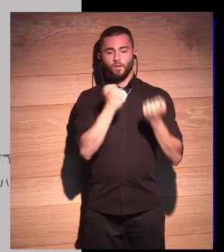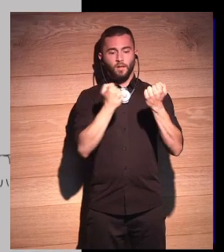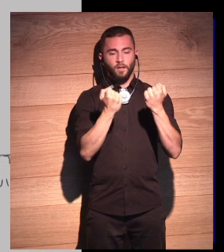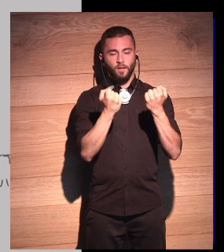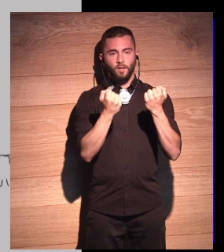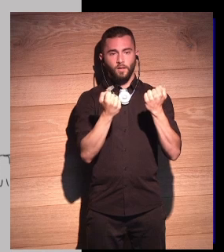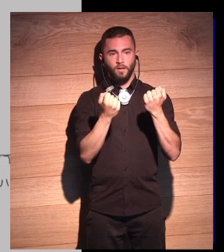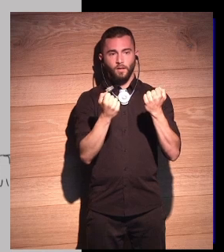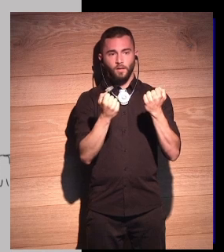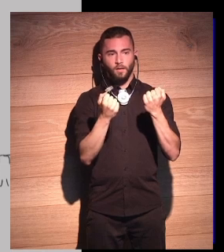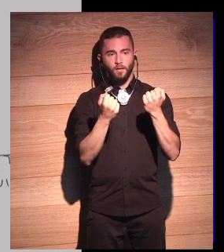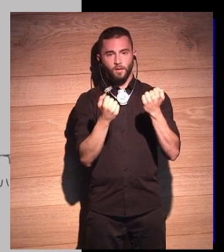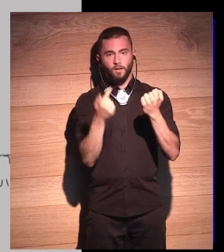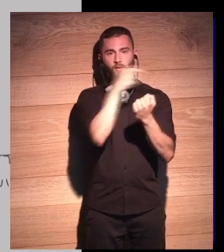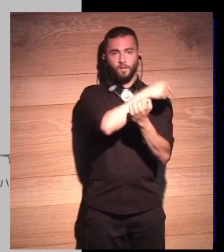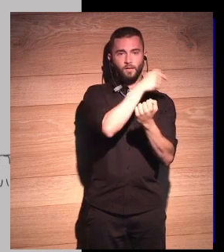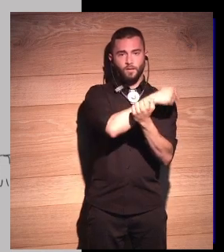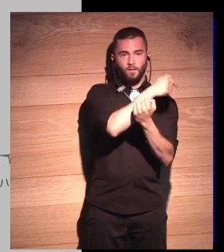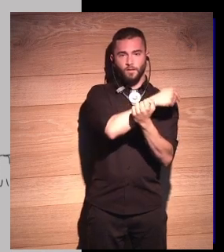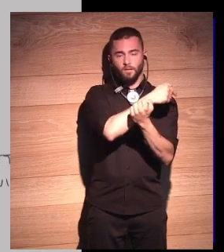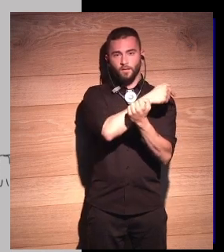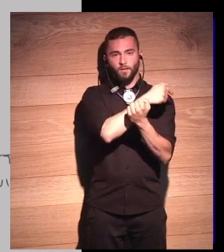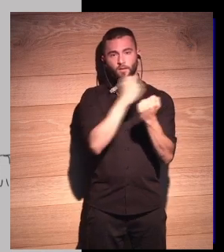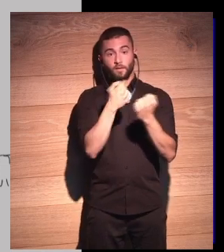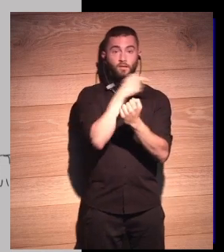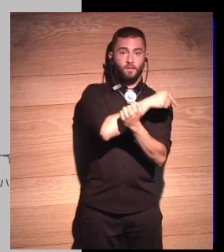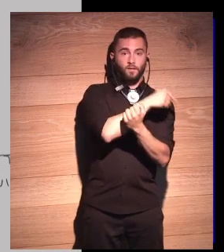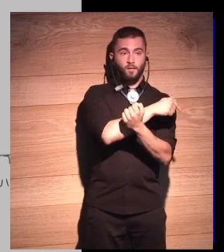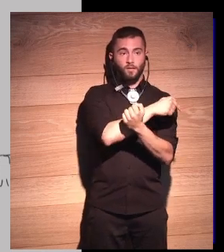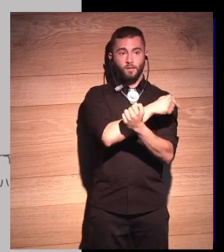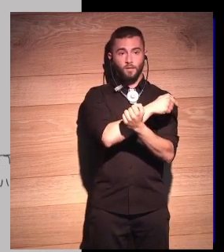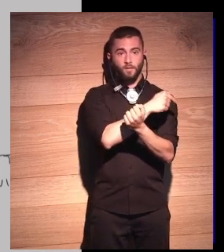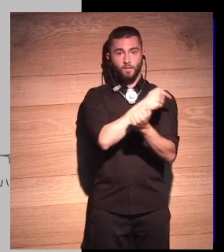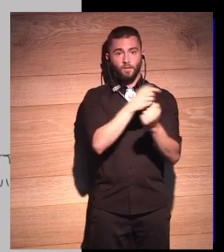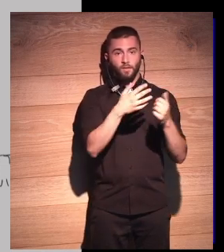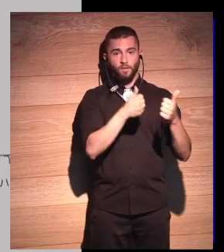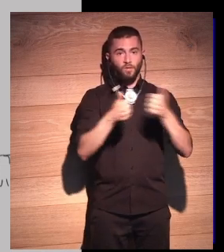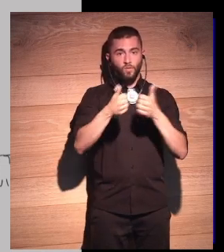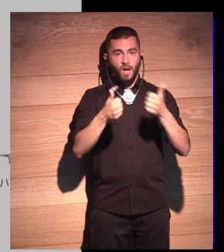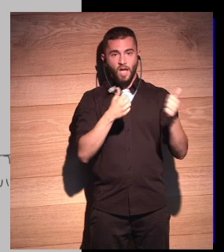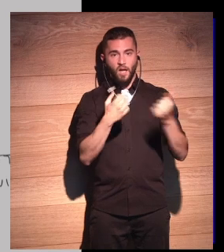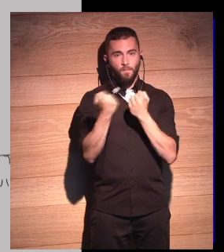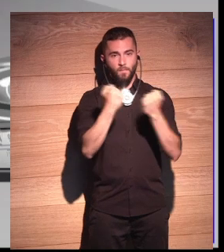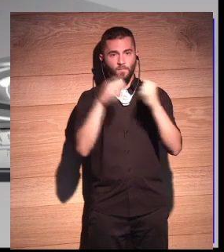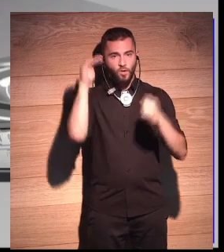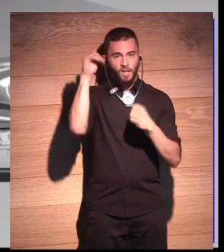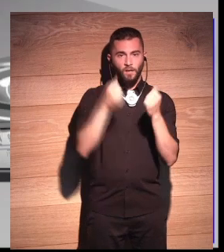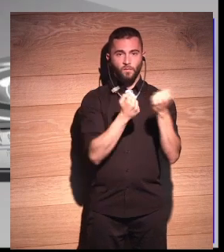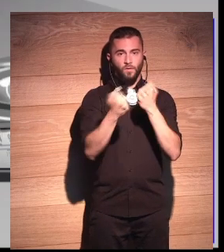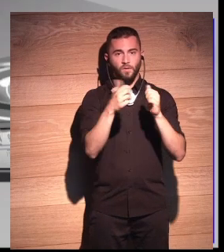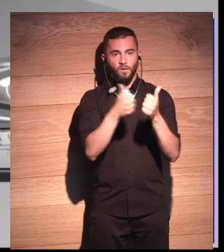direct this chase through the countryside whilst trying to avoid jeopardy of some kind.